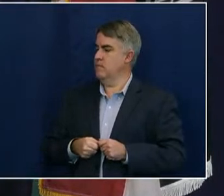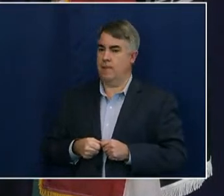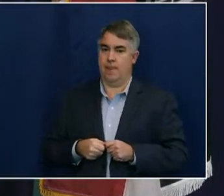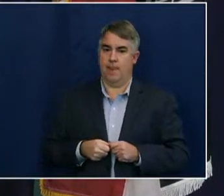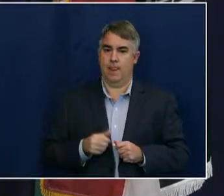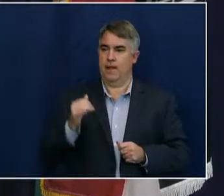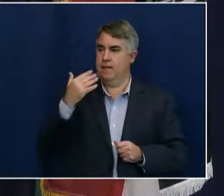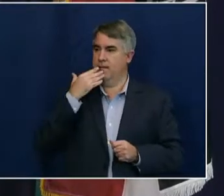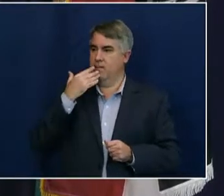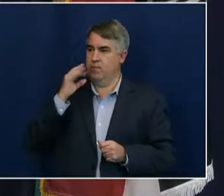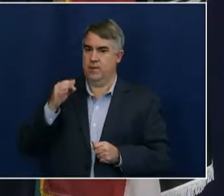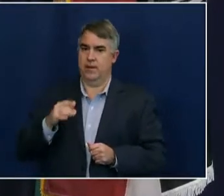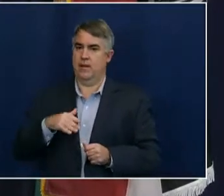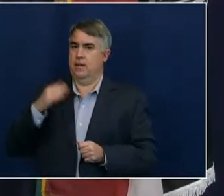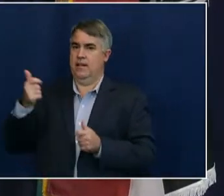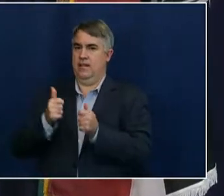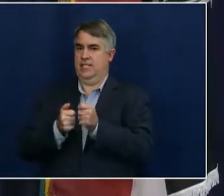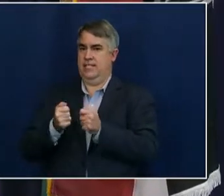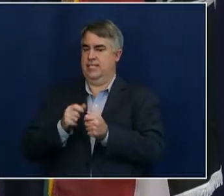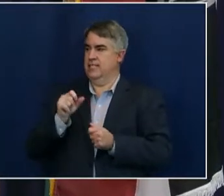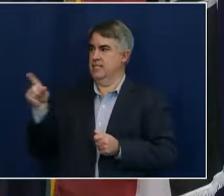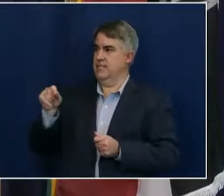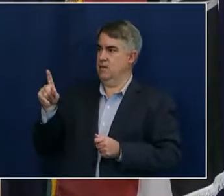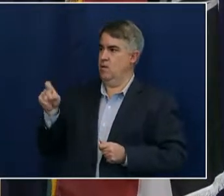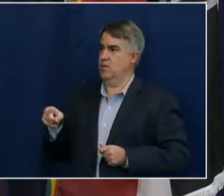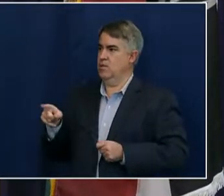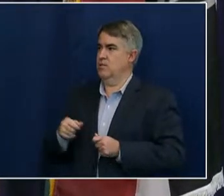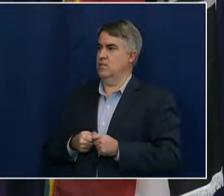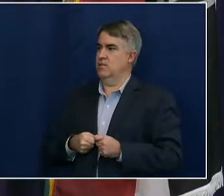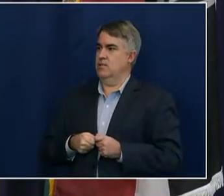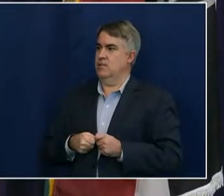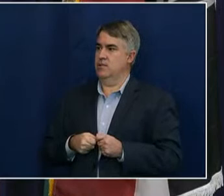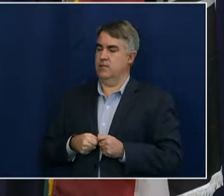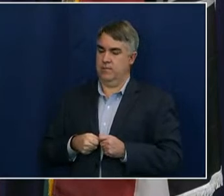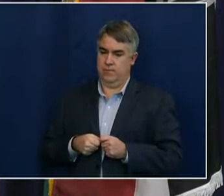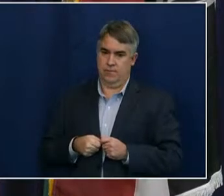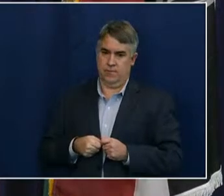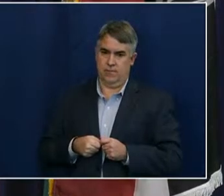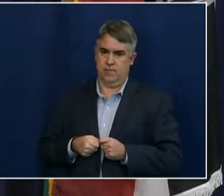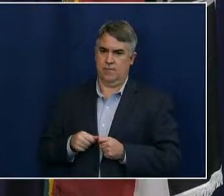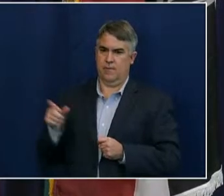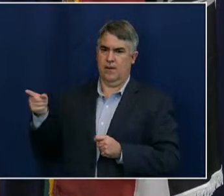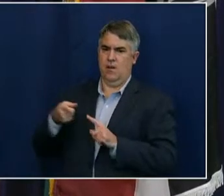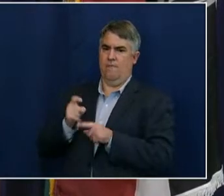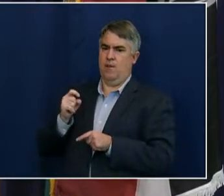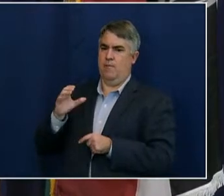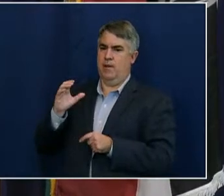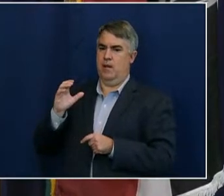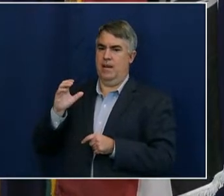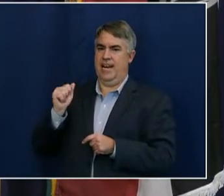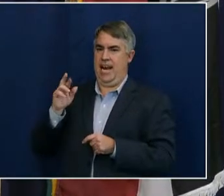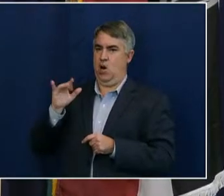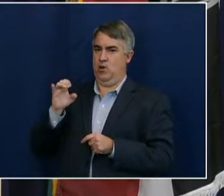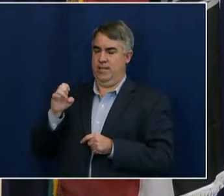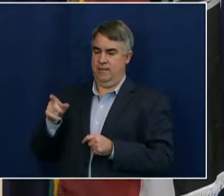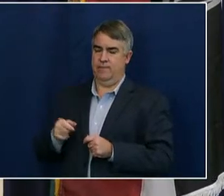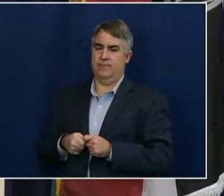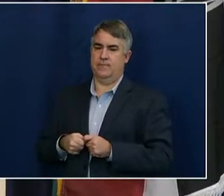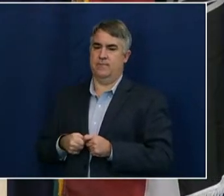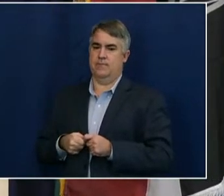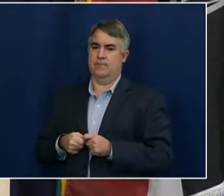Thank you. We'll now go to our texting questions. Chair Fletcher, this question is from Carrie Kahn, a correspondent with